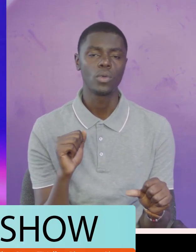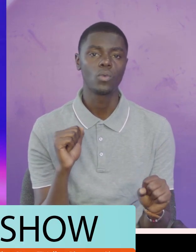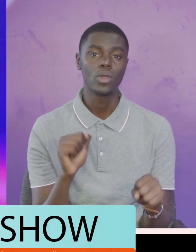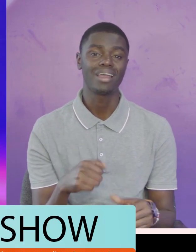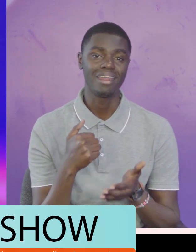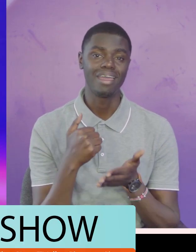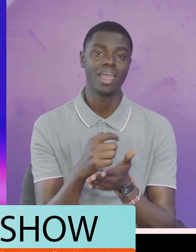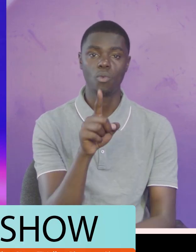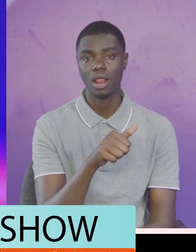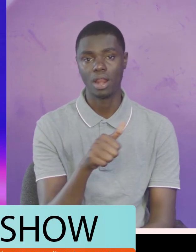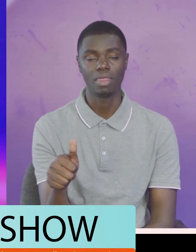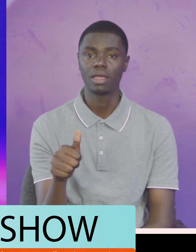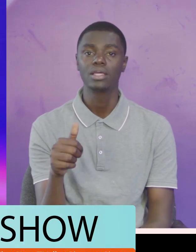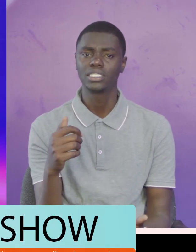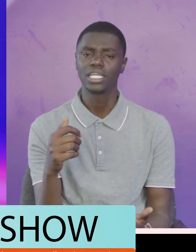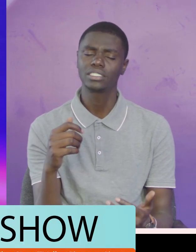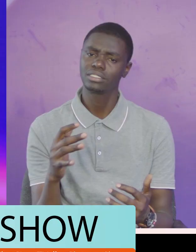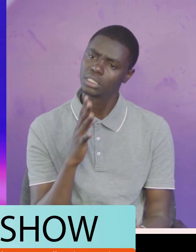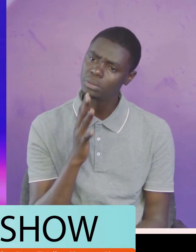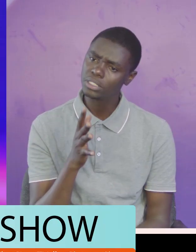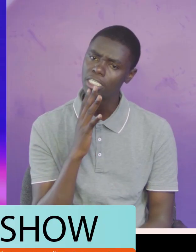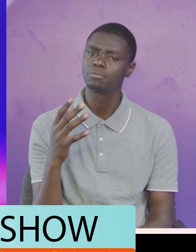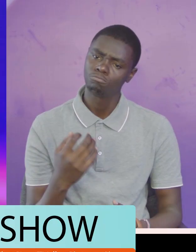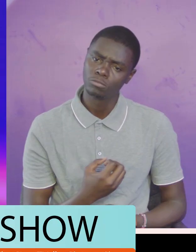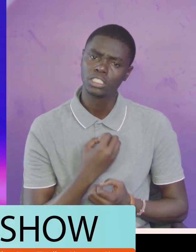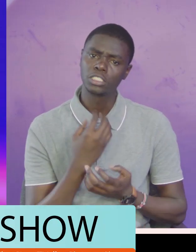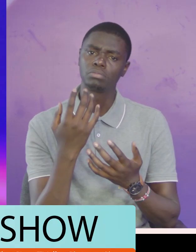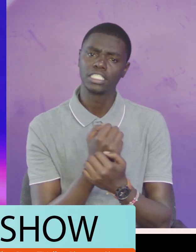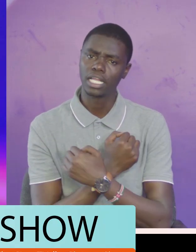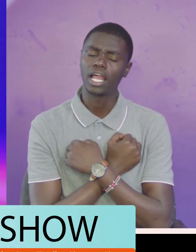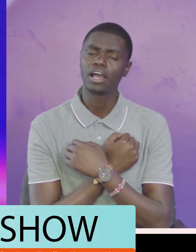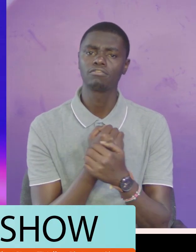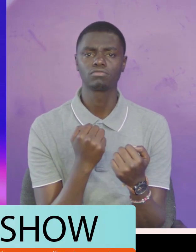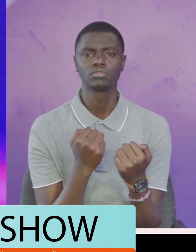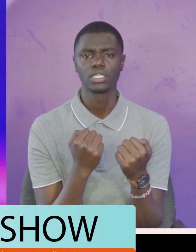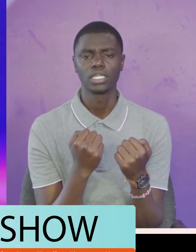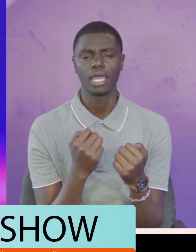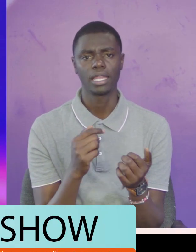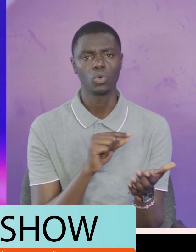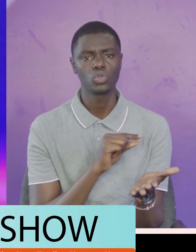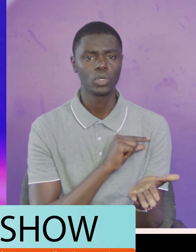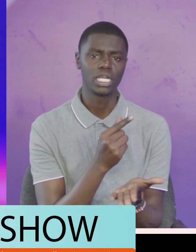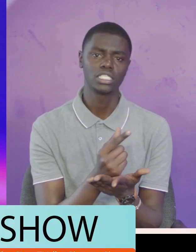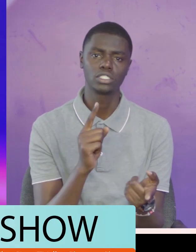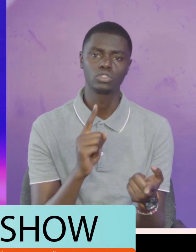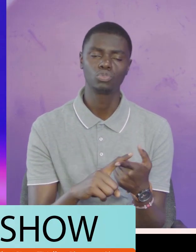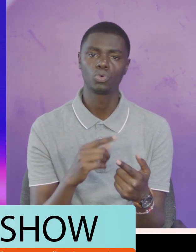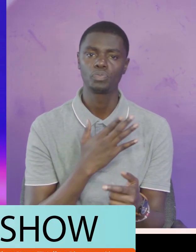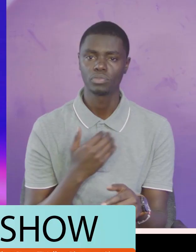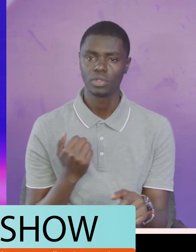we can help one another if we don't speak out, if we don't express love, compassion, and grace to